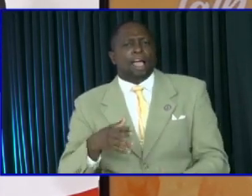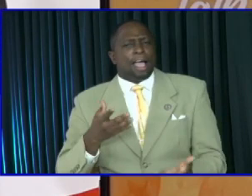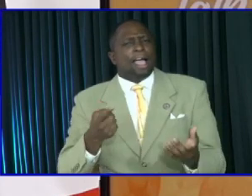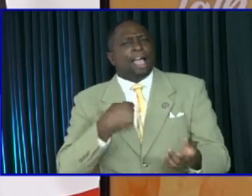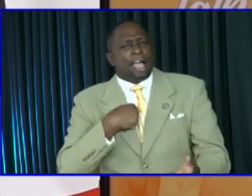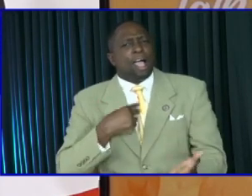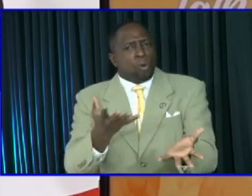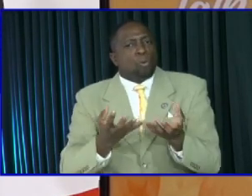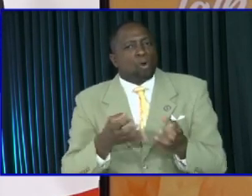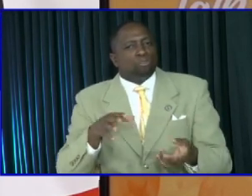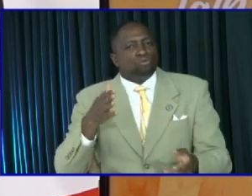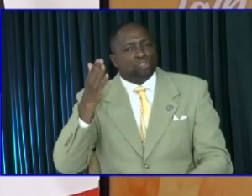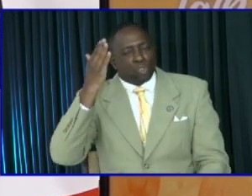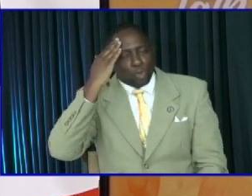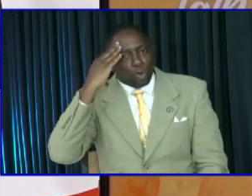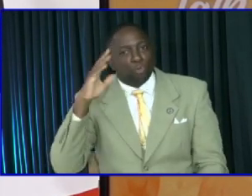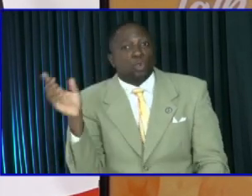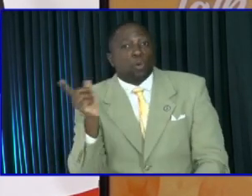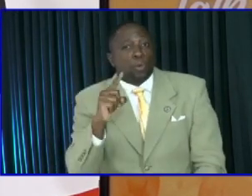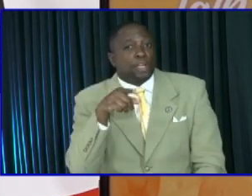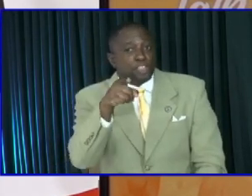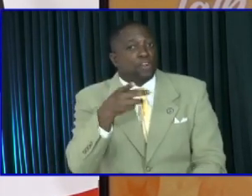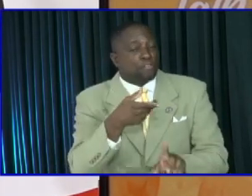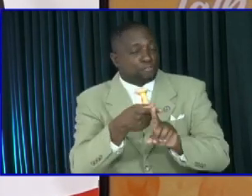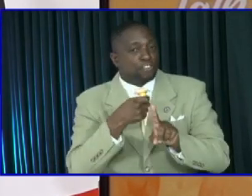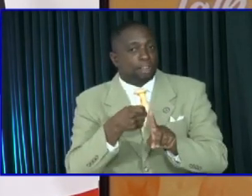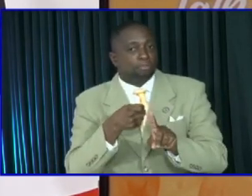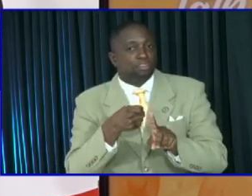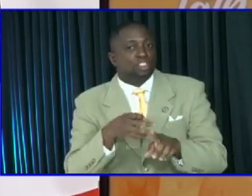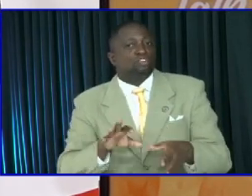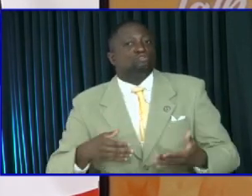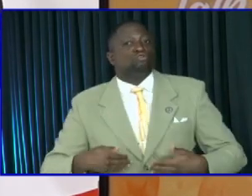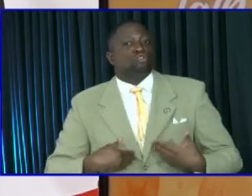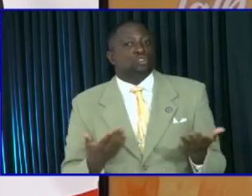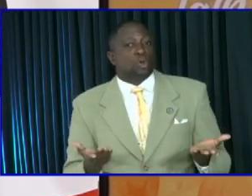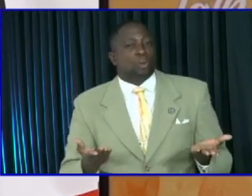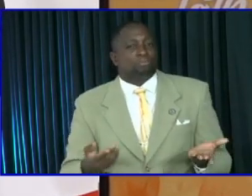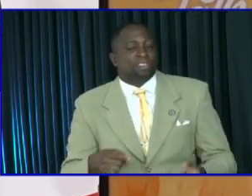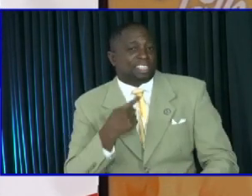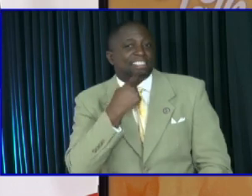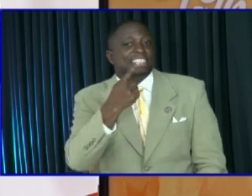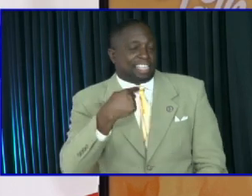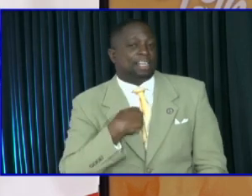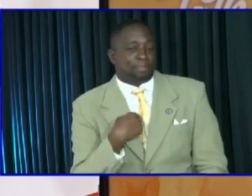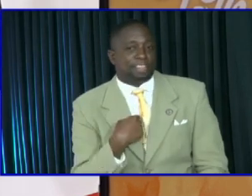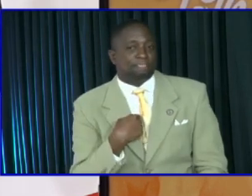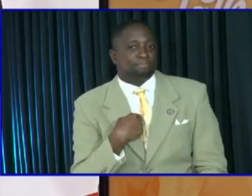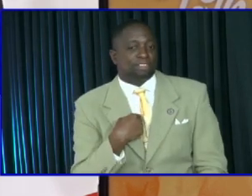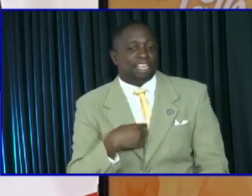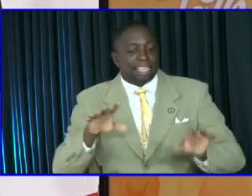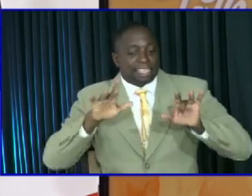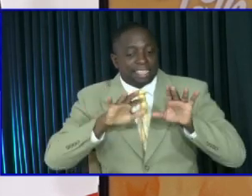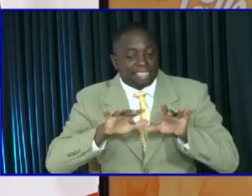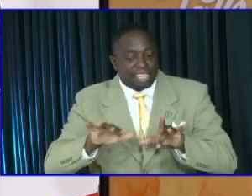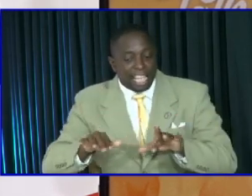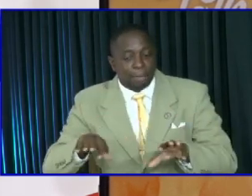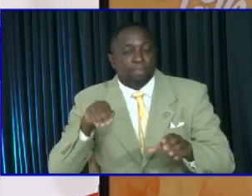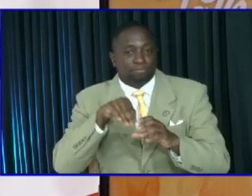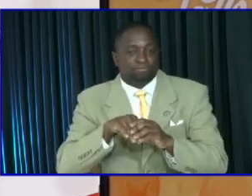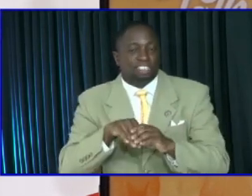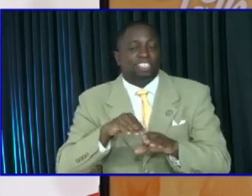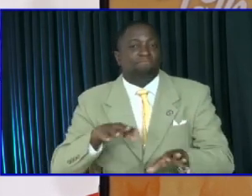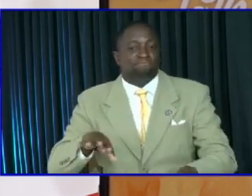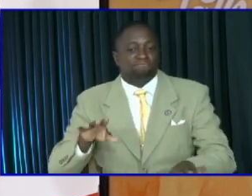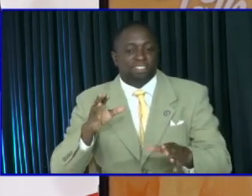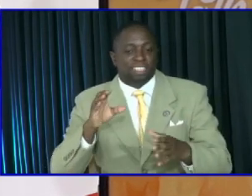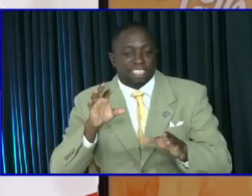which conference or which location, which parish you're actually watching us from, if you're from the islands, from within Jamaica rather, and if you're from